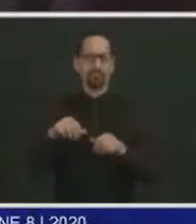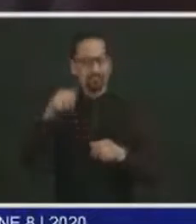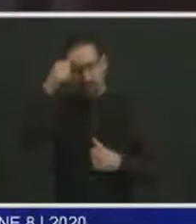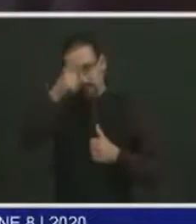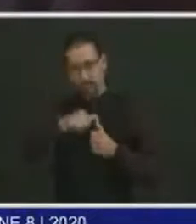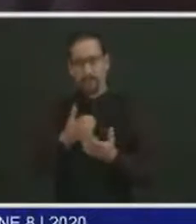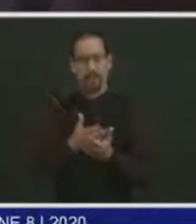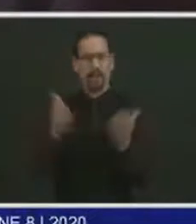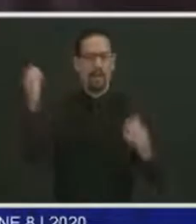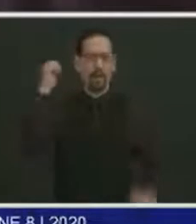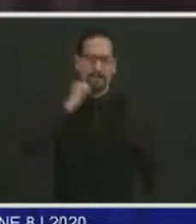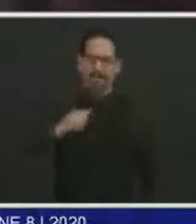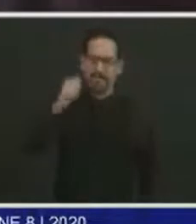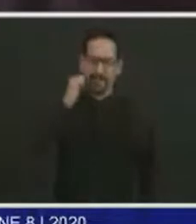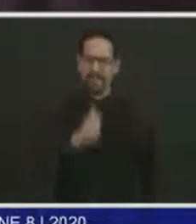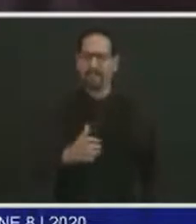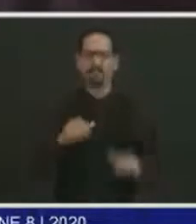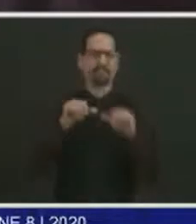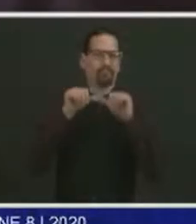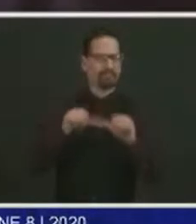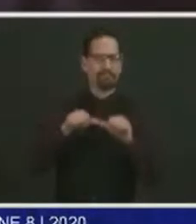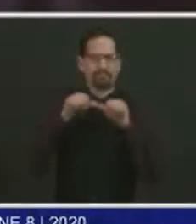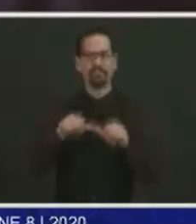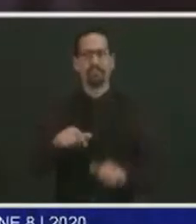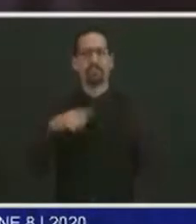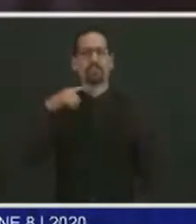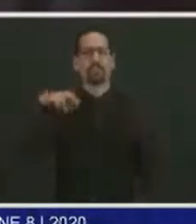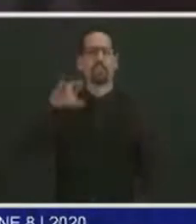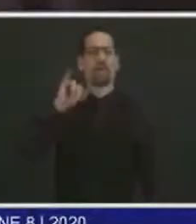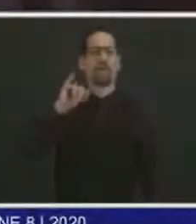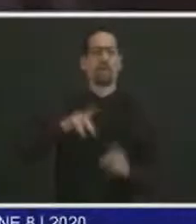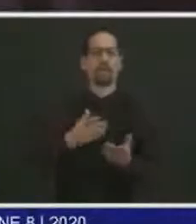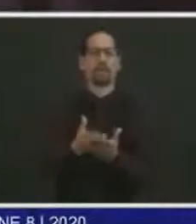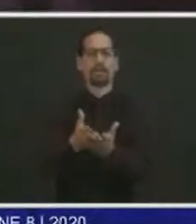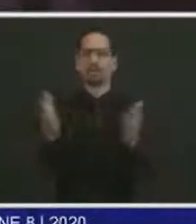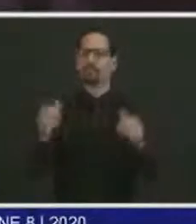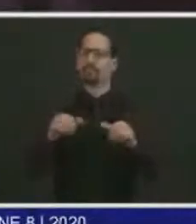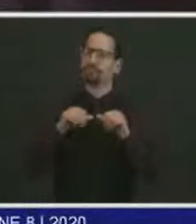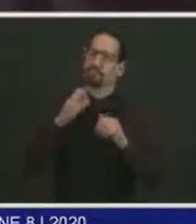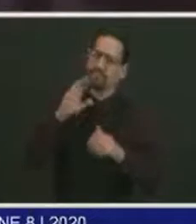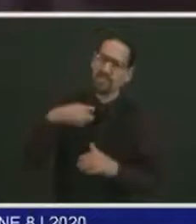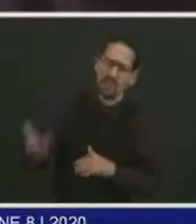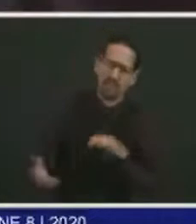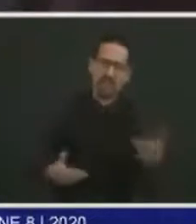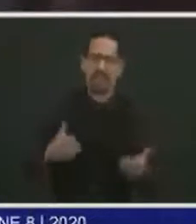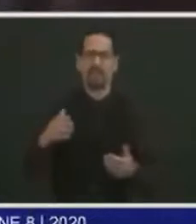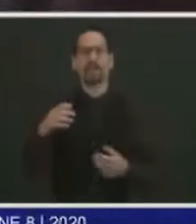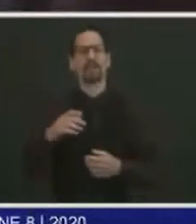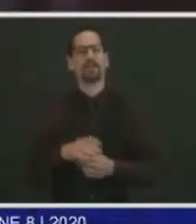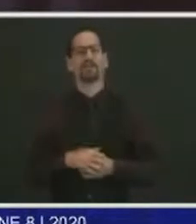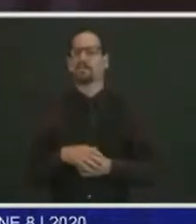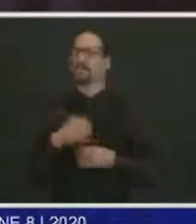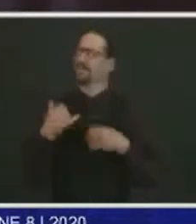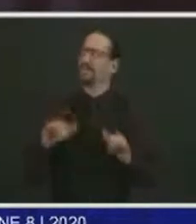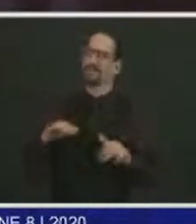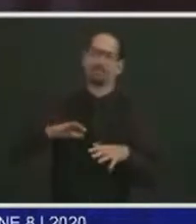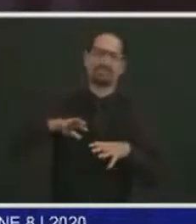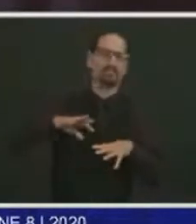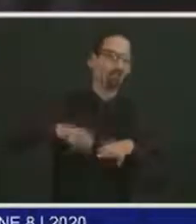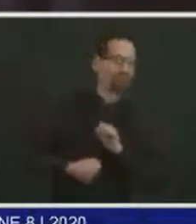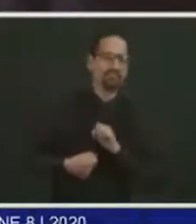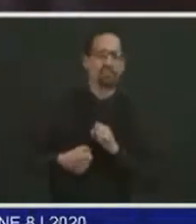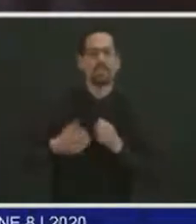single day, Rhode Islanders continue to lose loved ones to this virus, and so we all have to continue to be